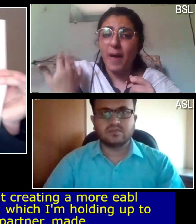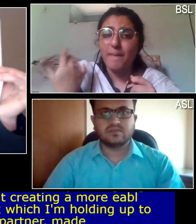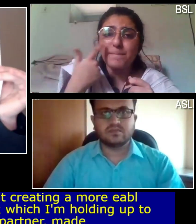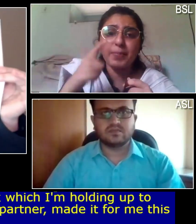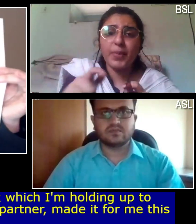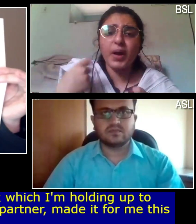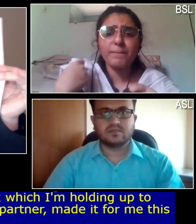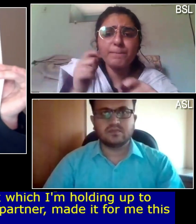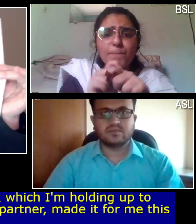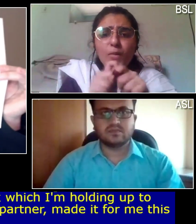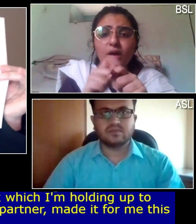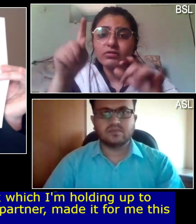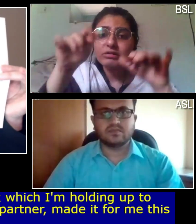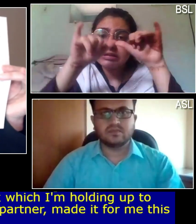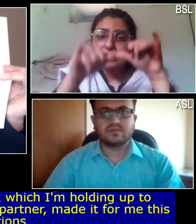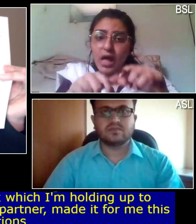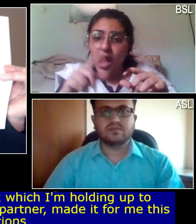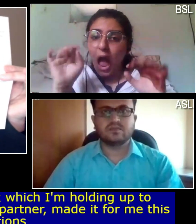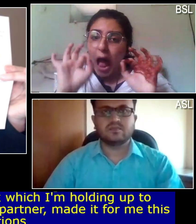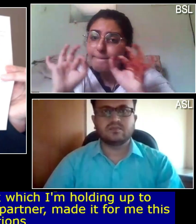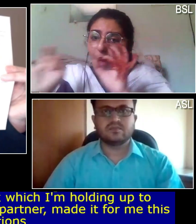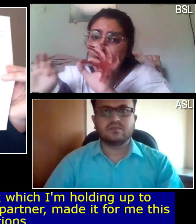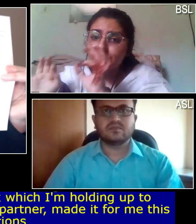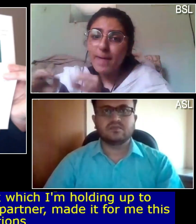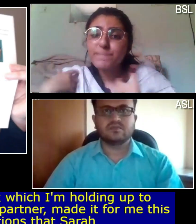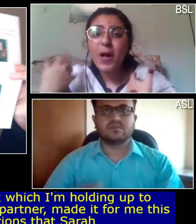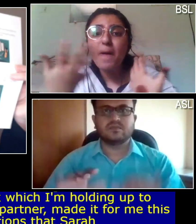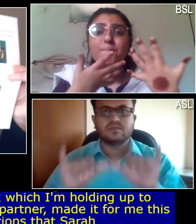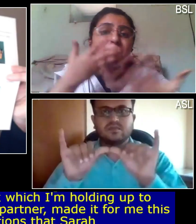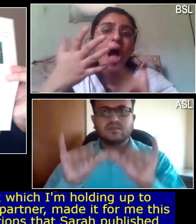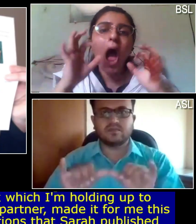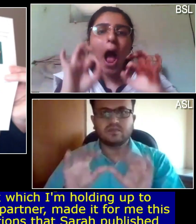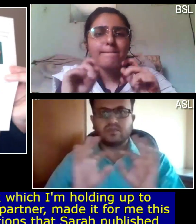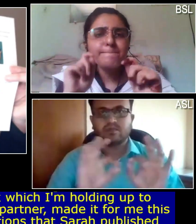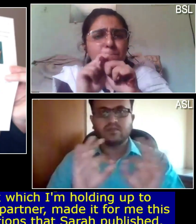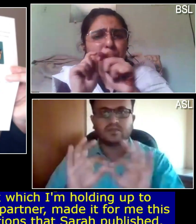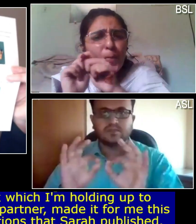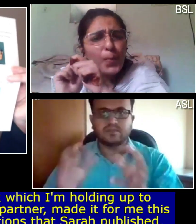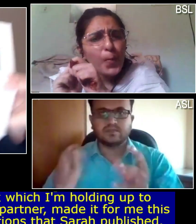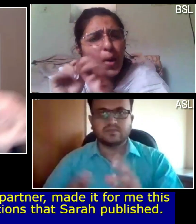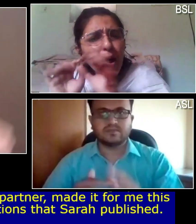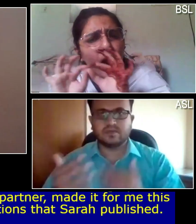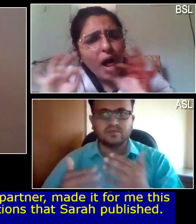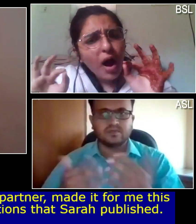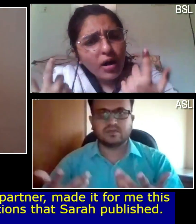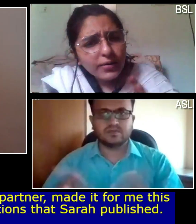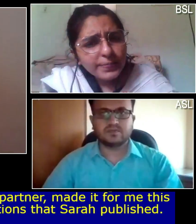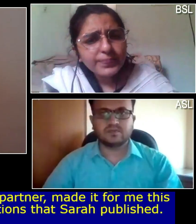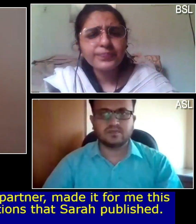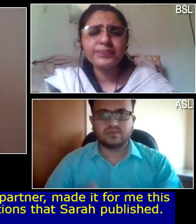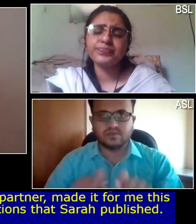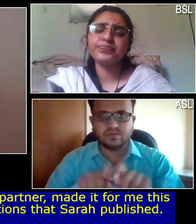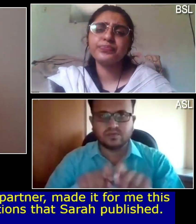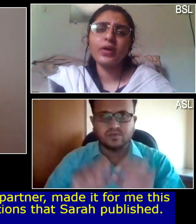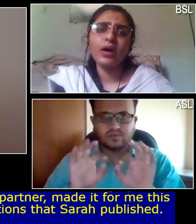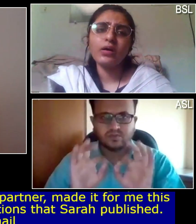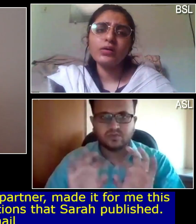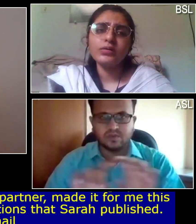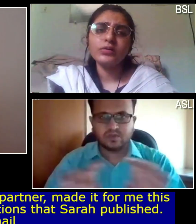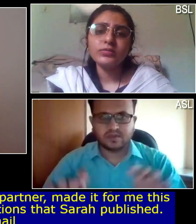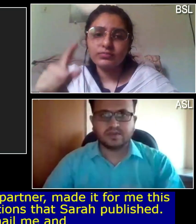online instructions that Sarah published. And if anyone needs the instructions, just email me and I will send them to